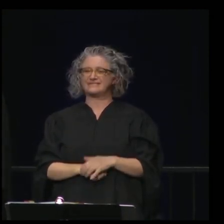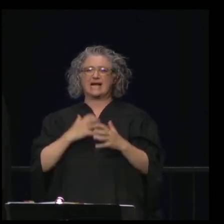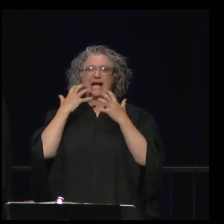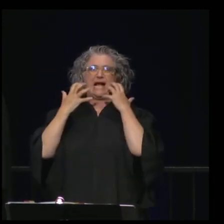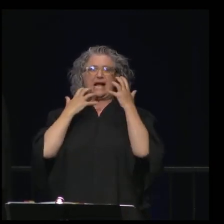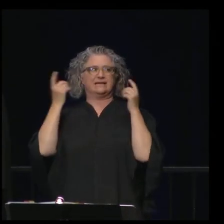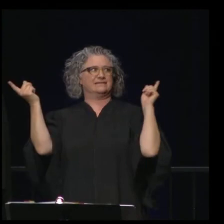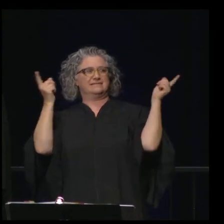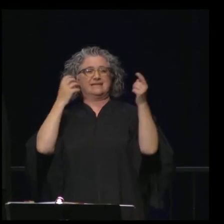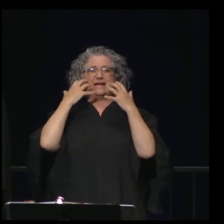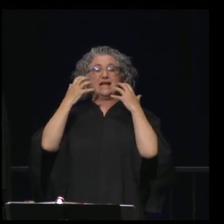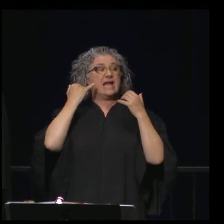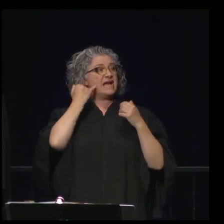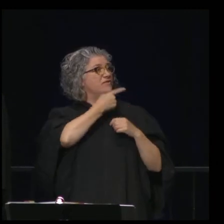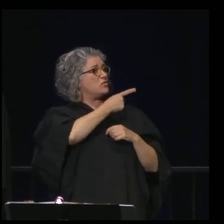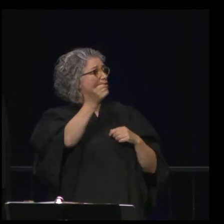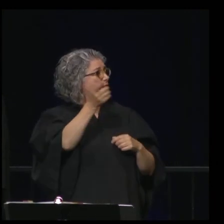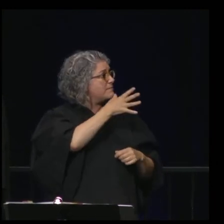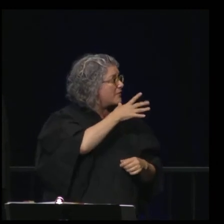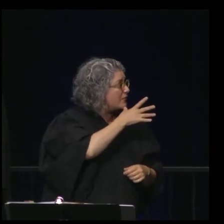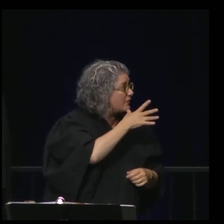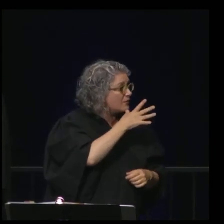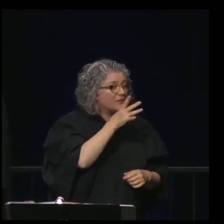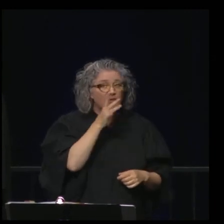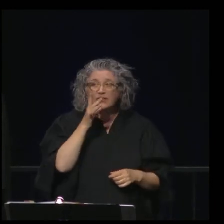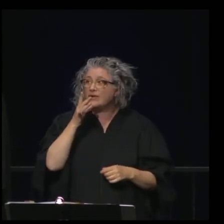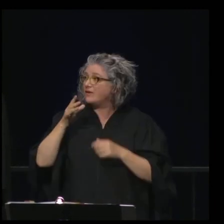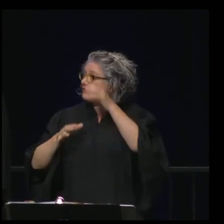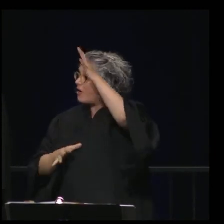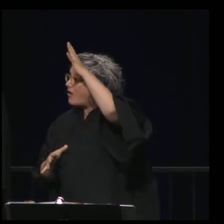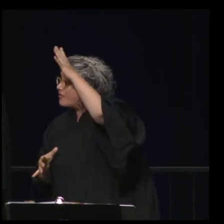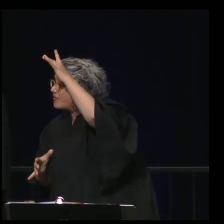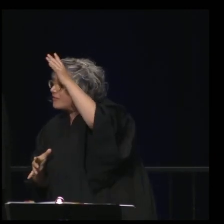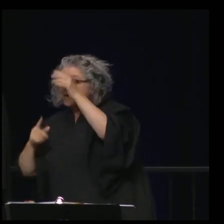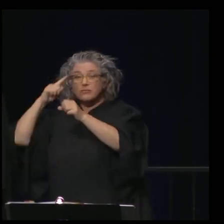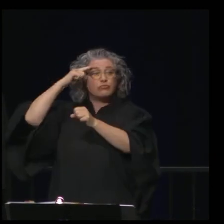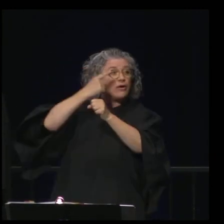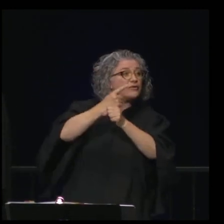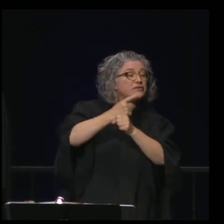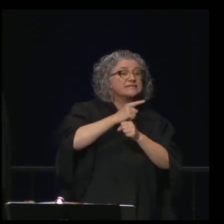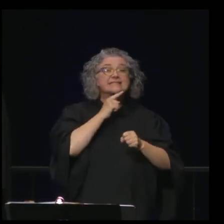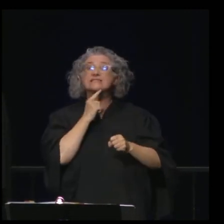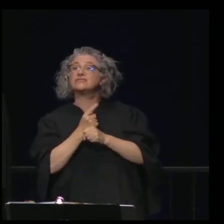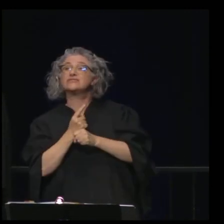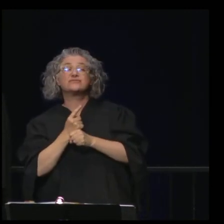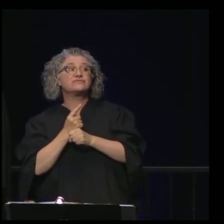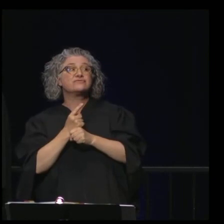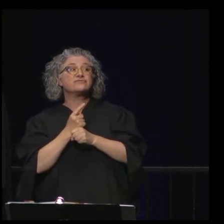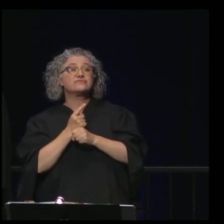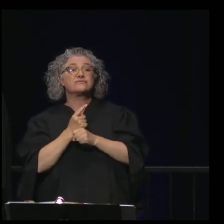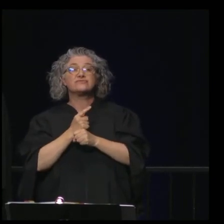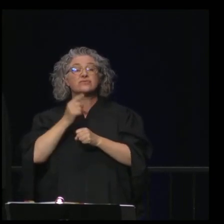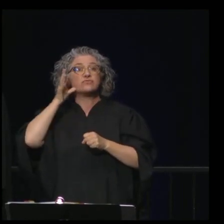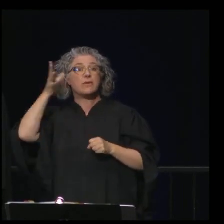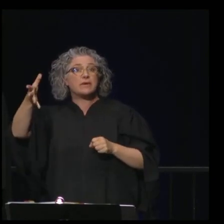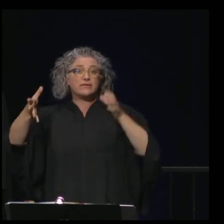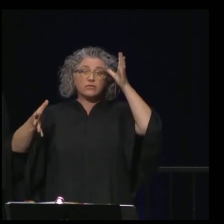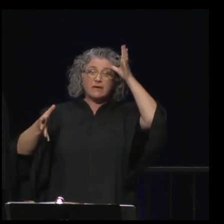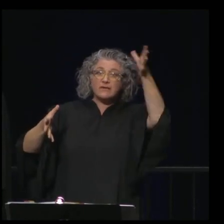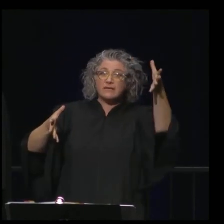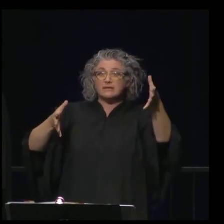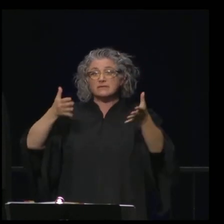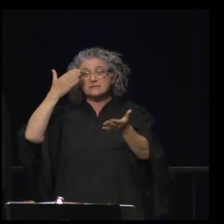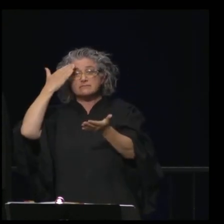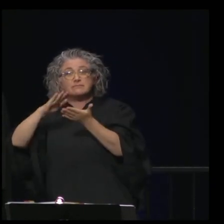If you are a mother or father, a brother or sister, a grandparent, a spouse,